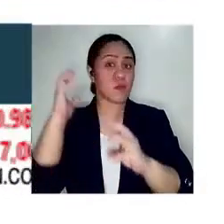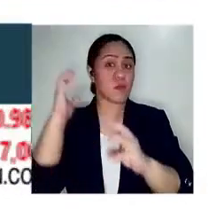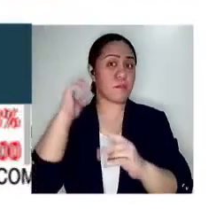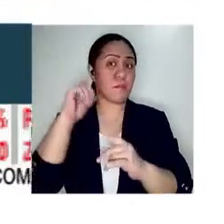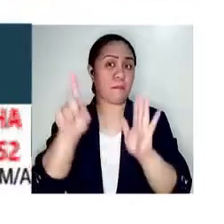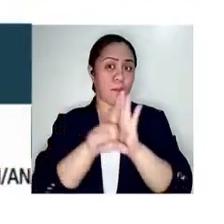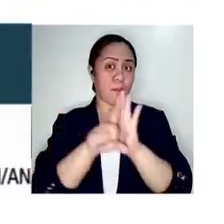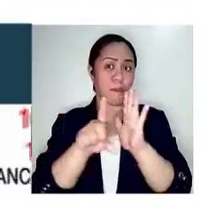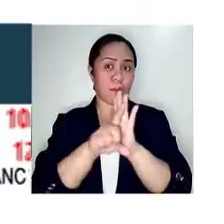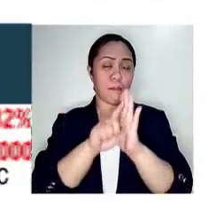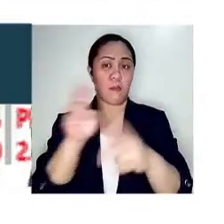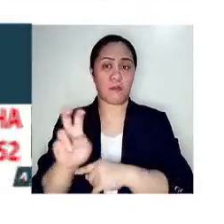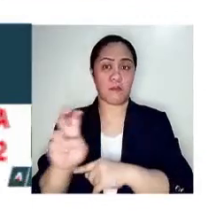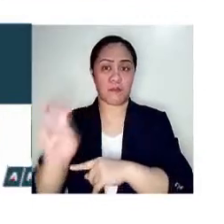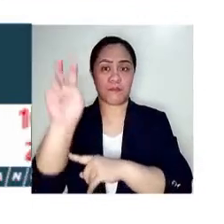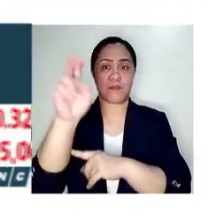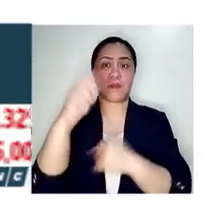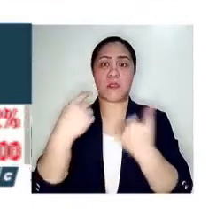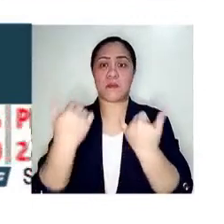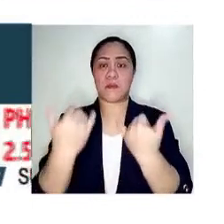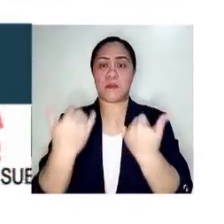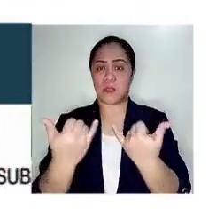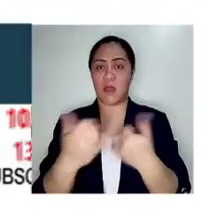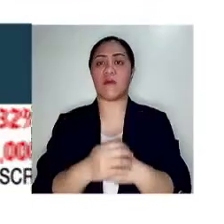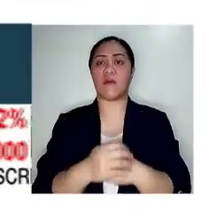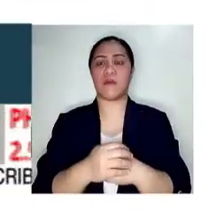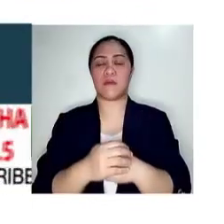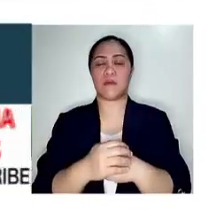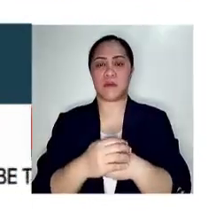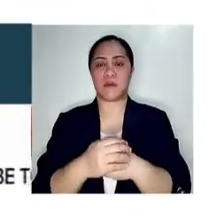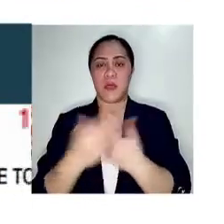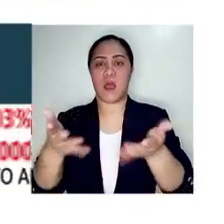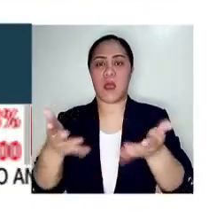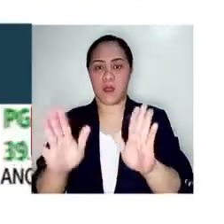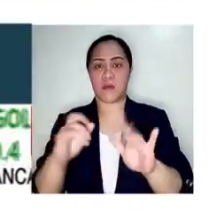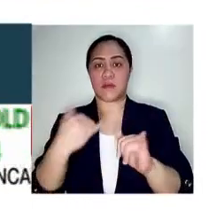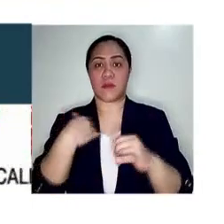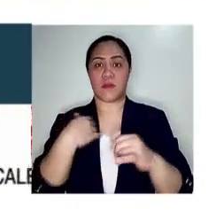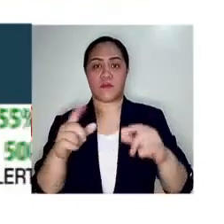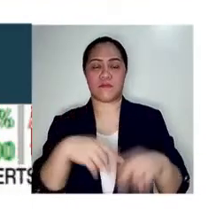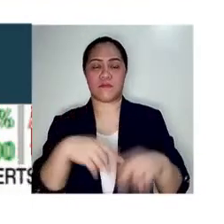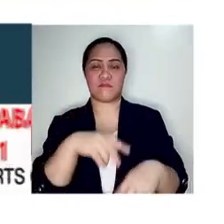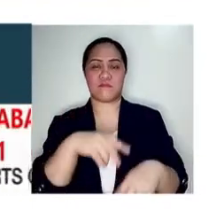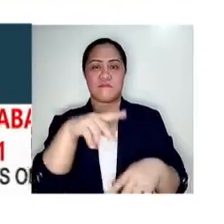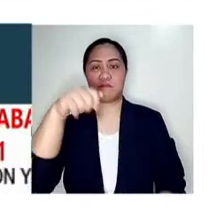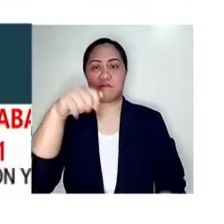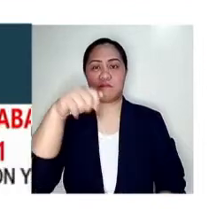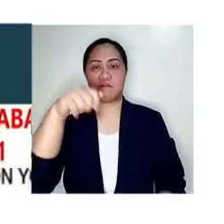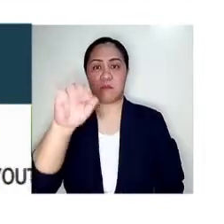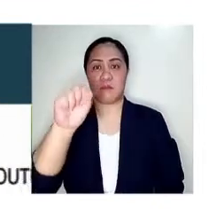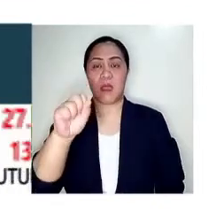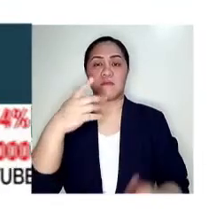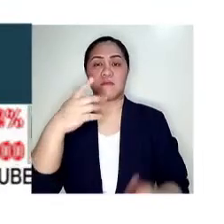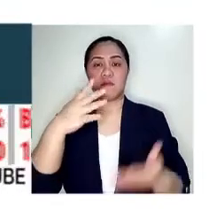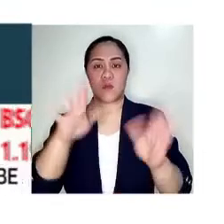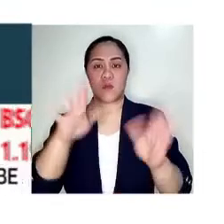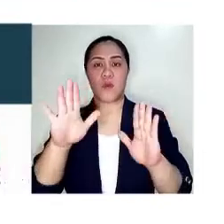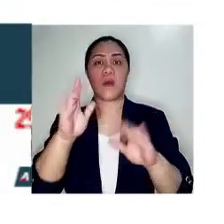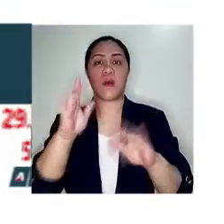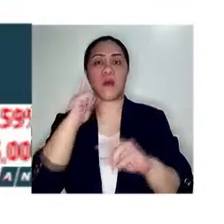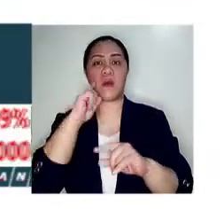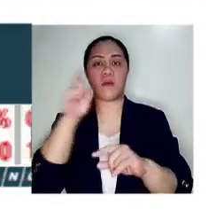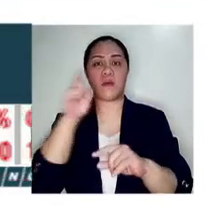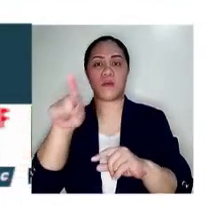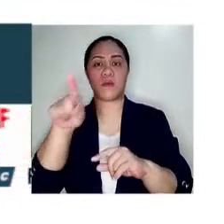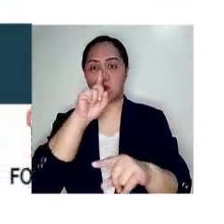the rejoining the Paris Climate Accord. And this is something that the Democrats really were pushing heavily for because they truly believe in fighting climate